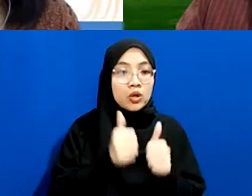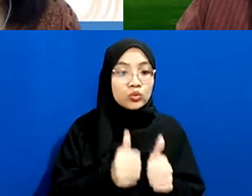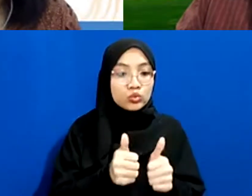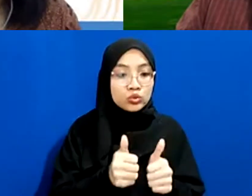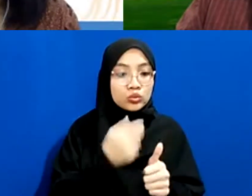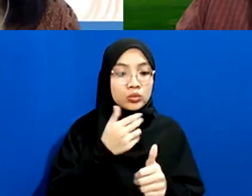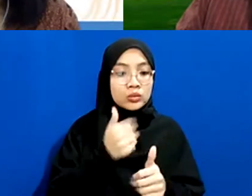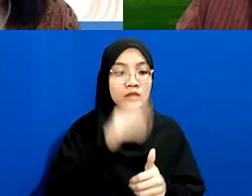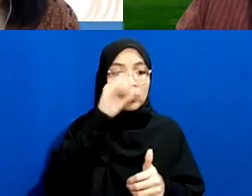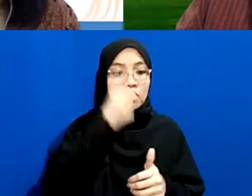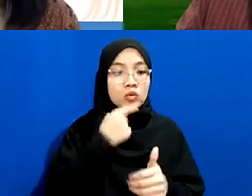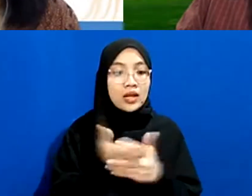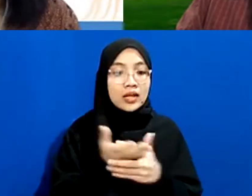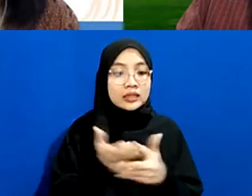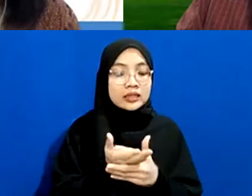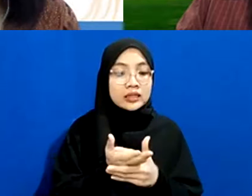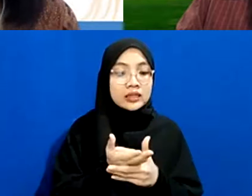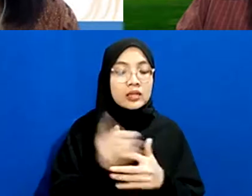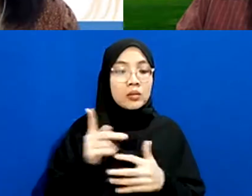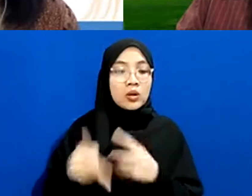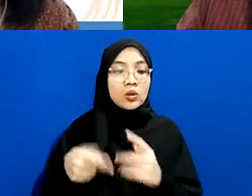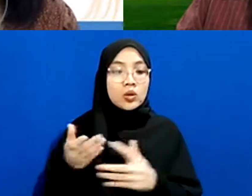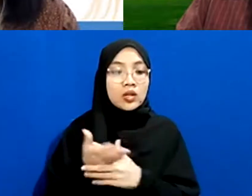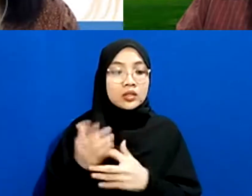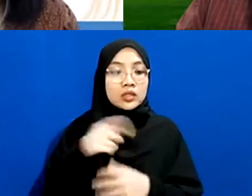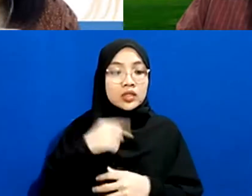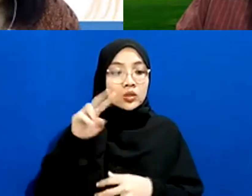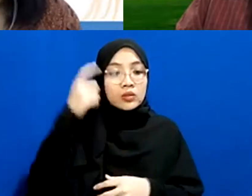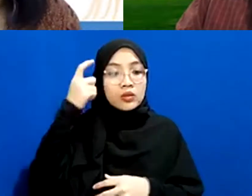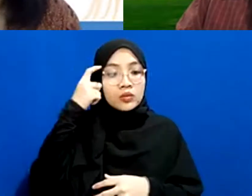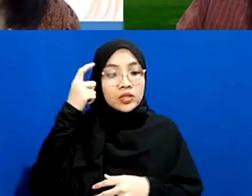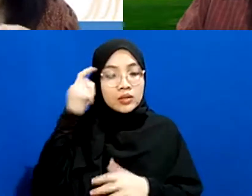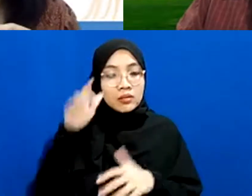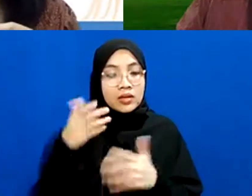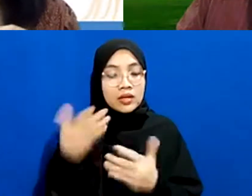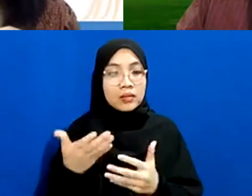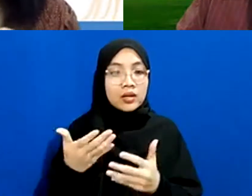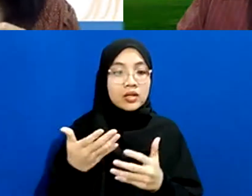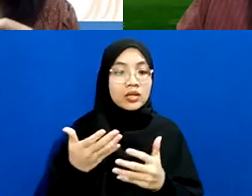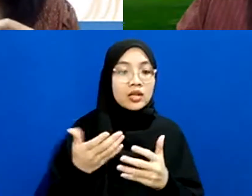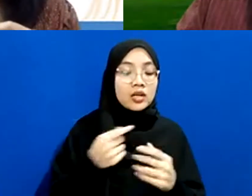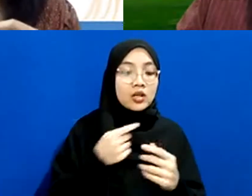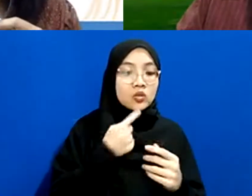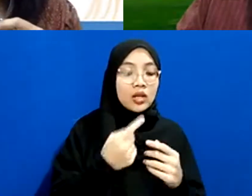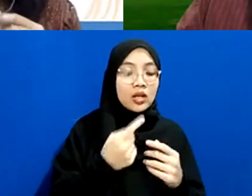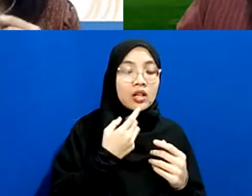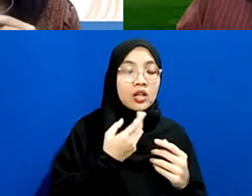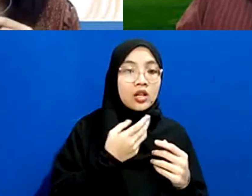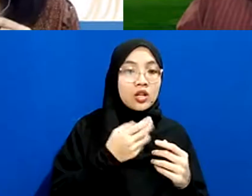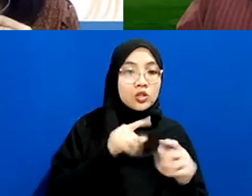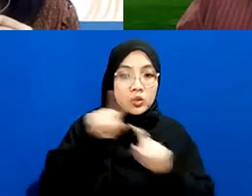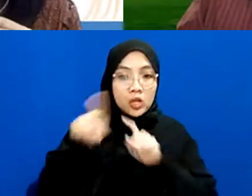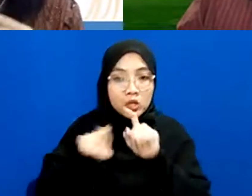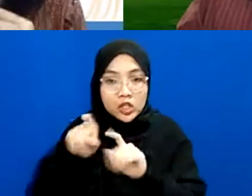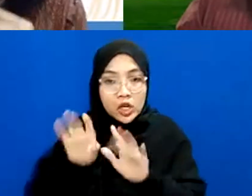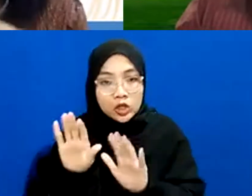would be very valuable if you also interview and ask the students with disability themselves. Yeah, because they are I